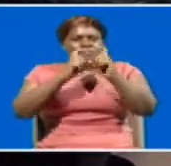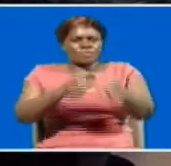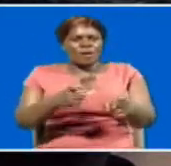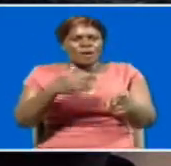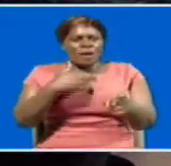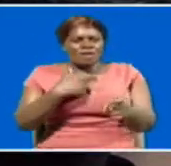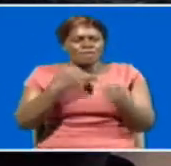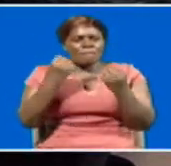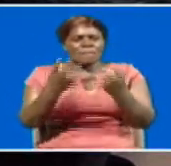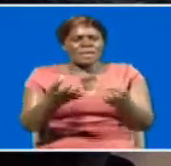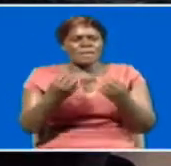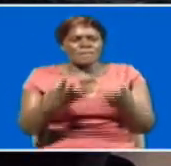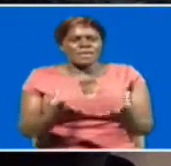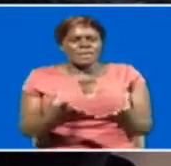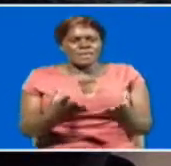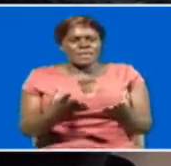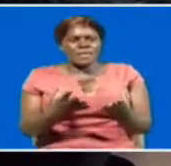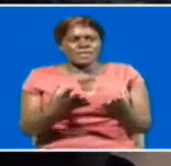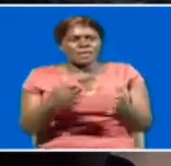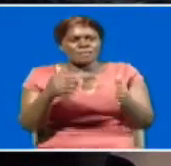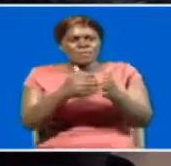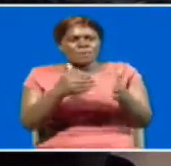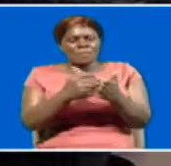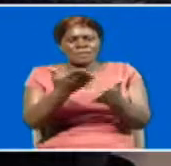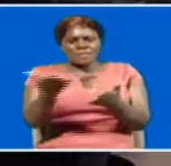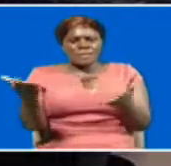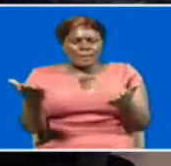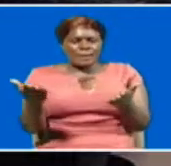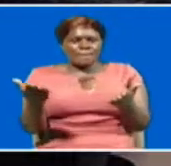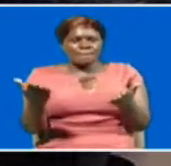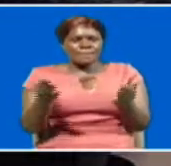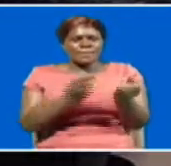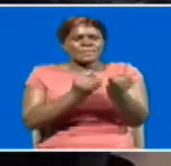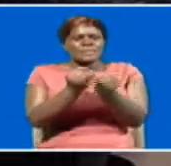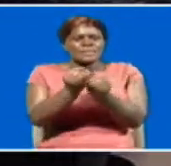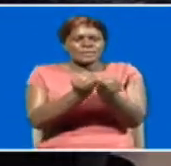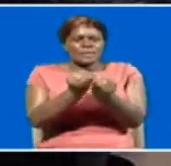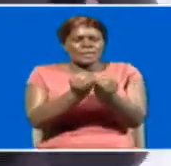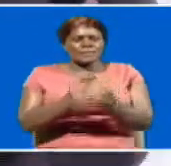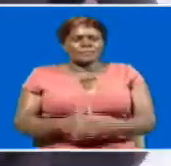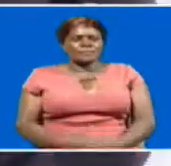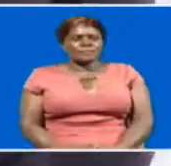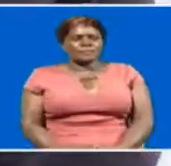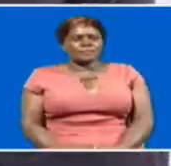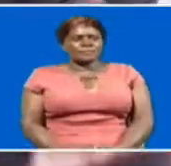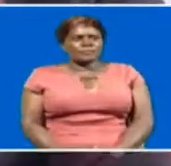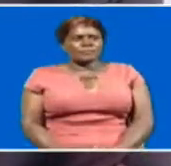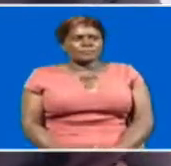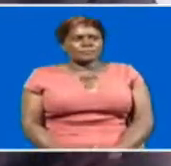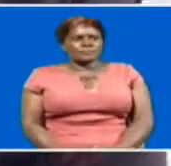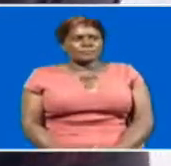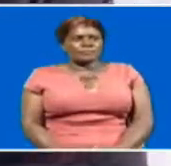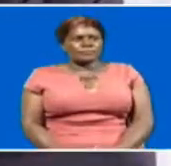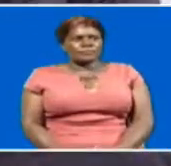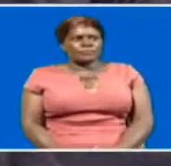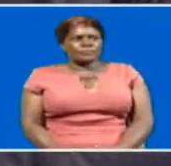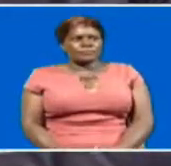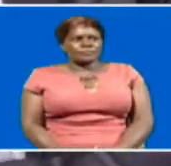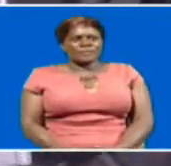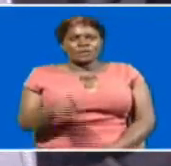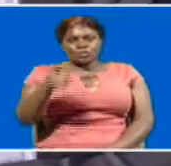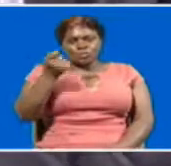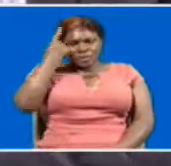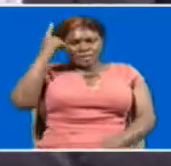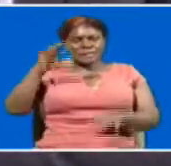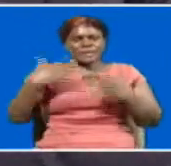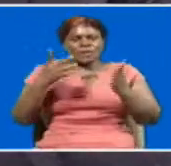having a number of permutations on the table ahead of Saturday's opener. Over the years, you realize